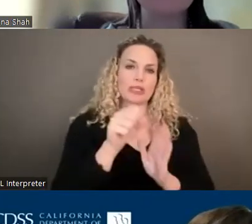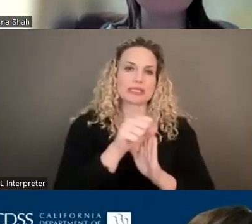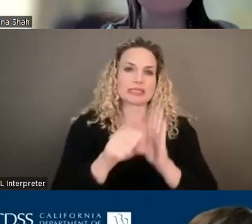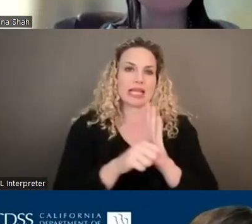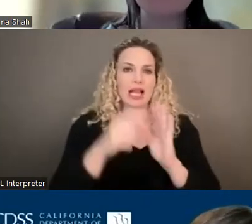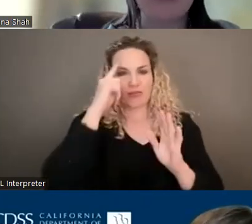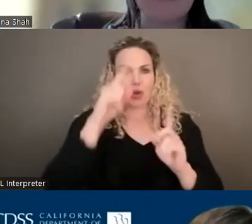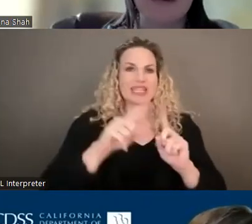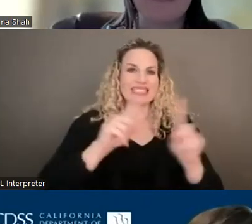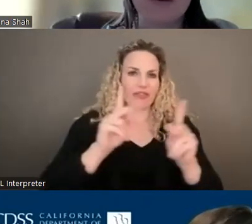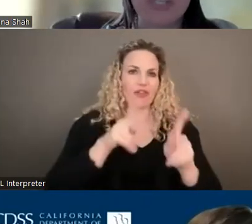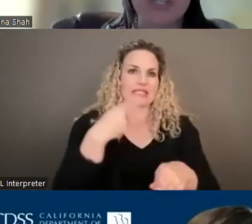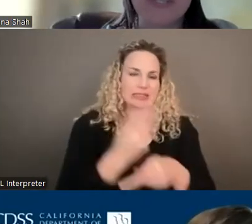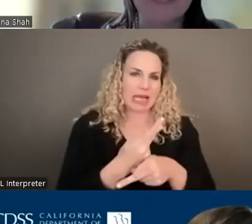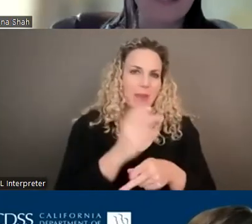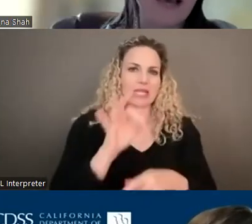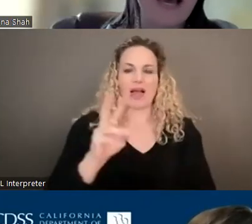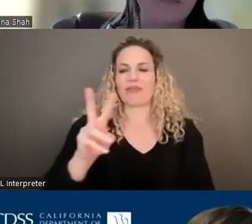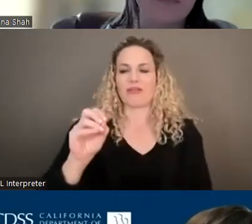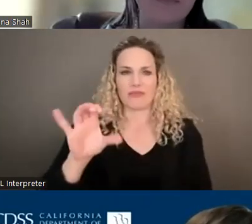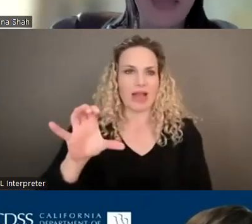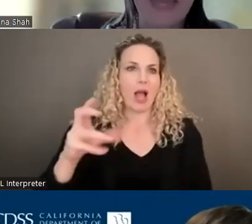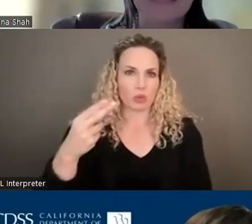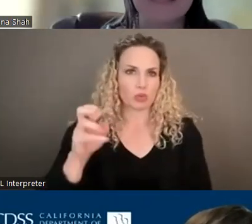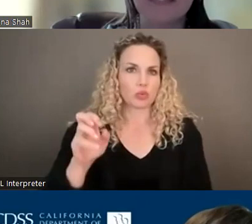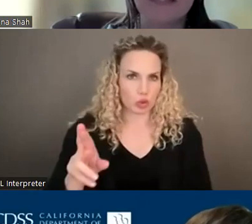different types of vouchers.